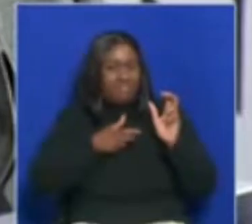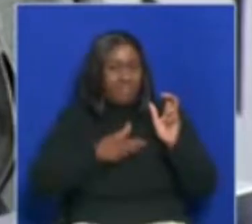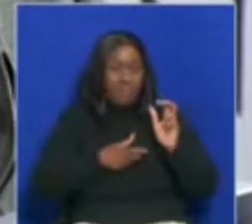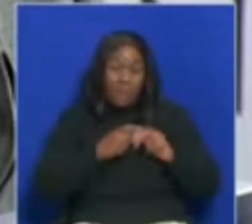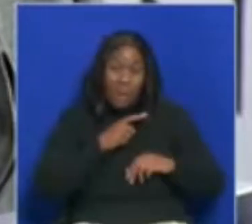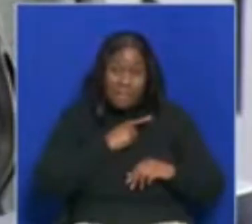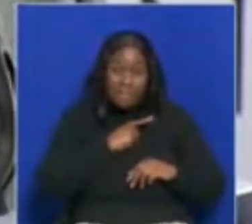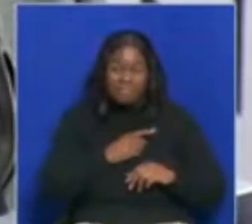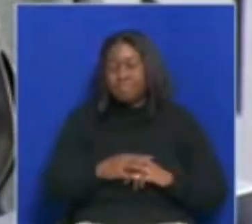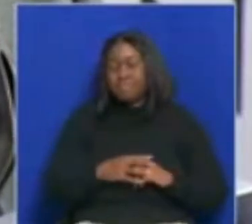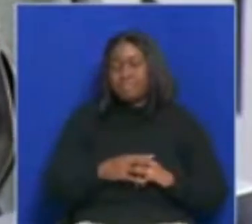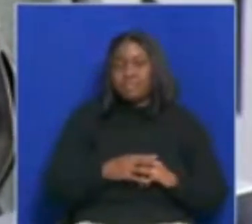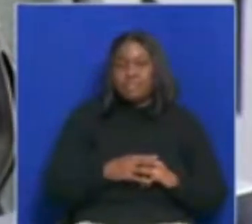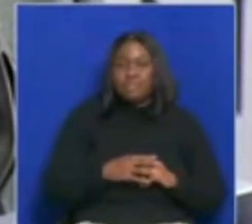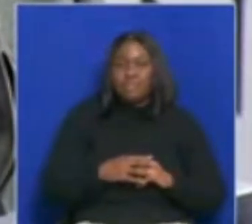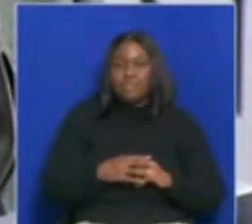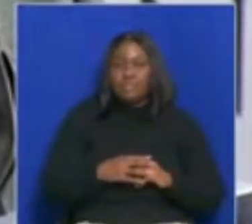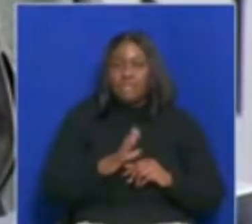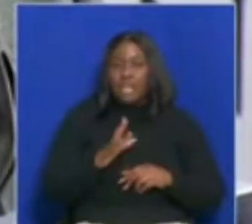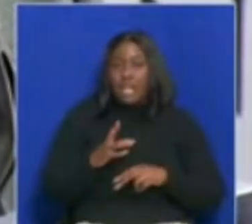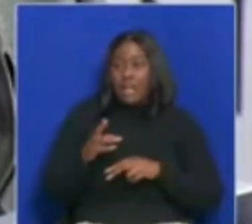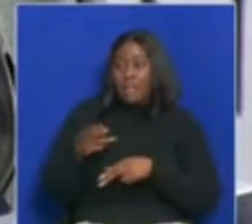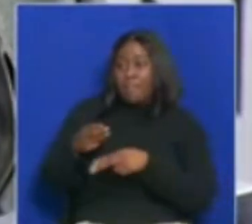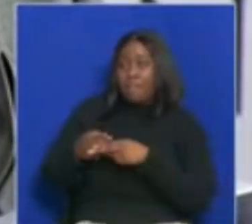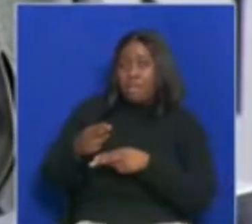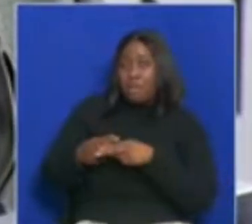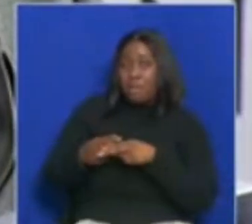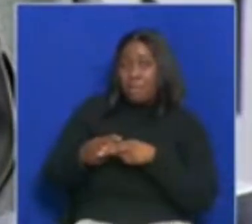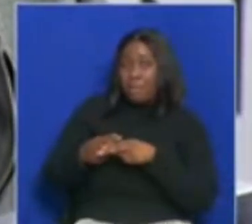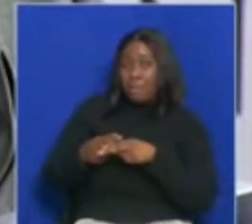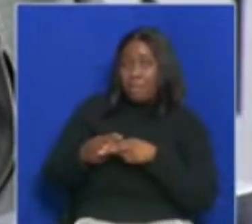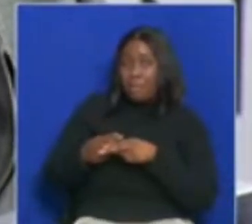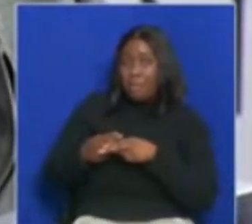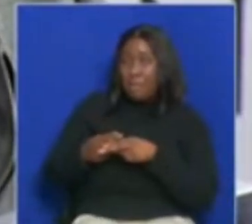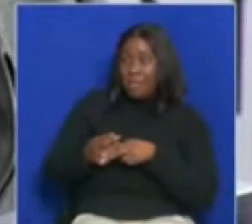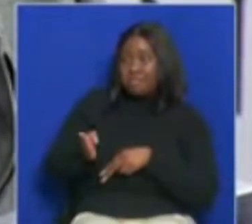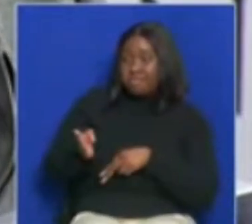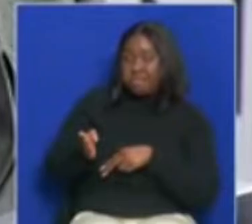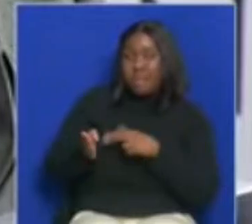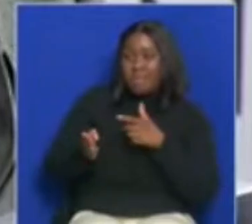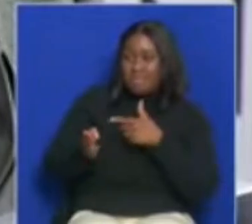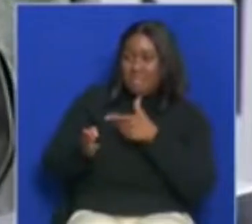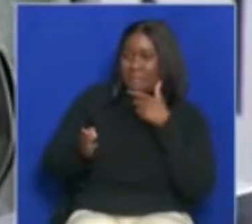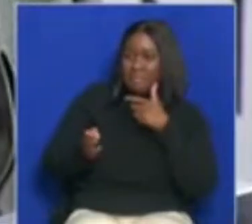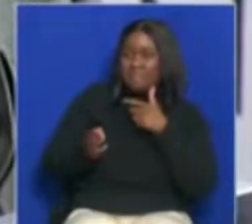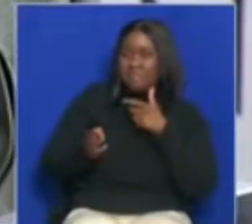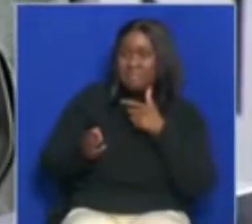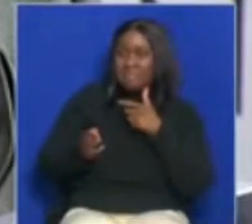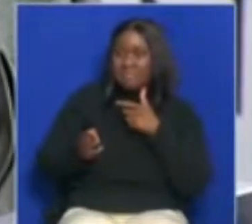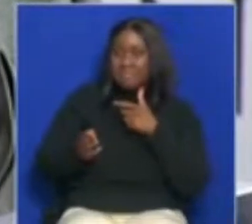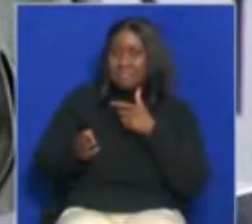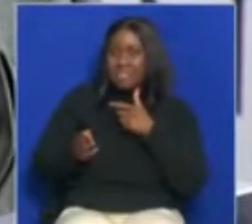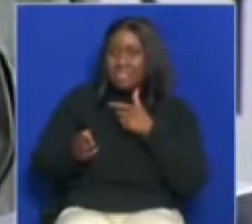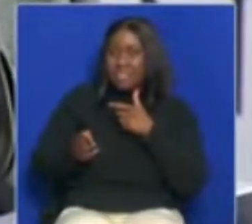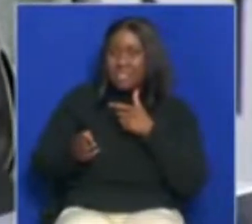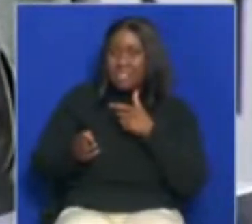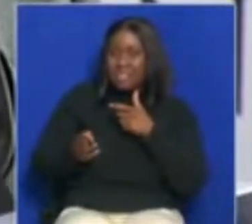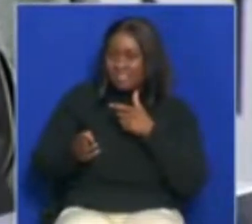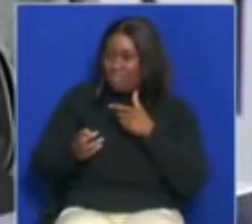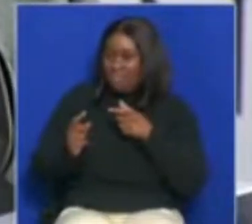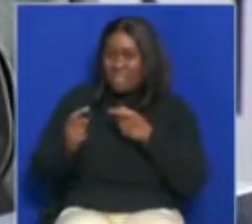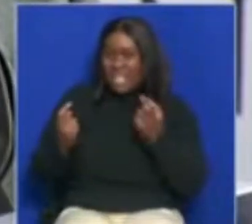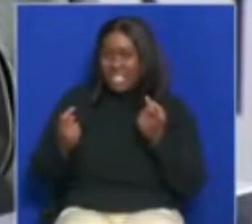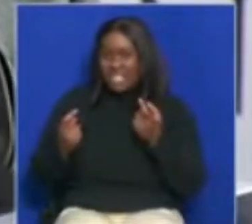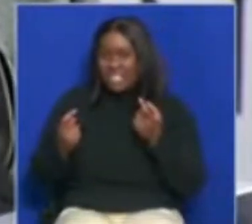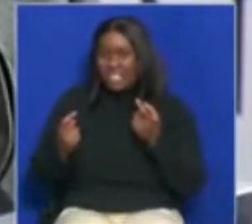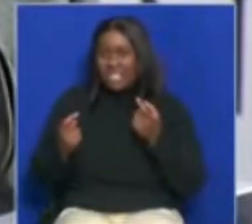the bathroom where he was shot, there is nothing where you can put a firearm, either firearm under the zinc. There's no